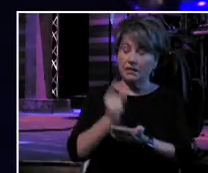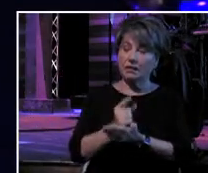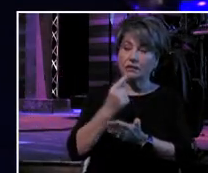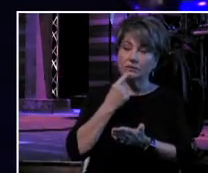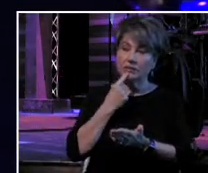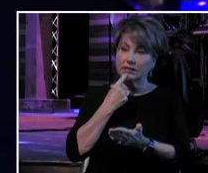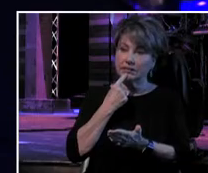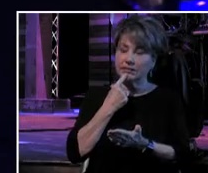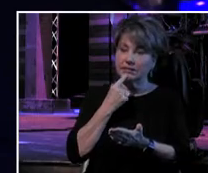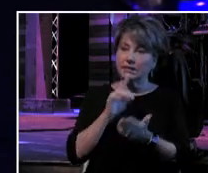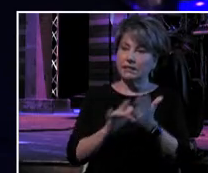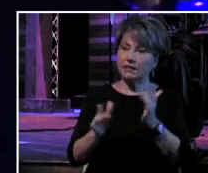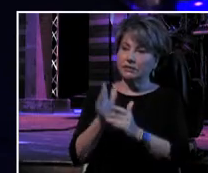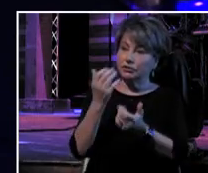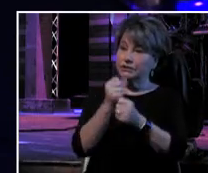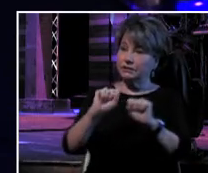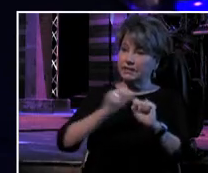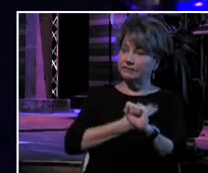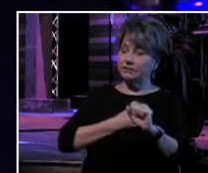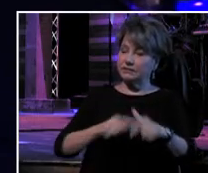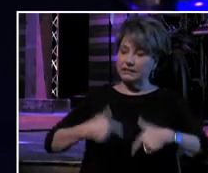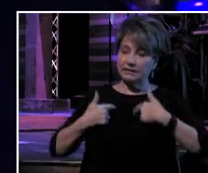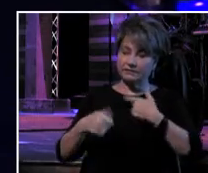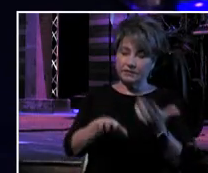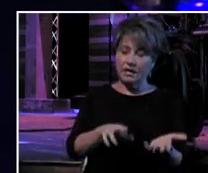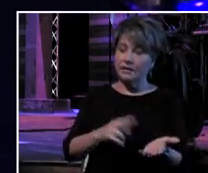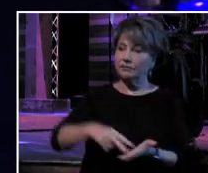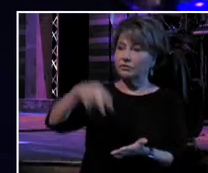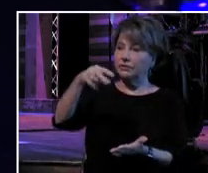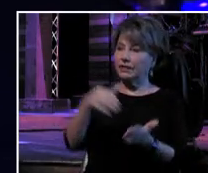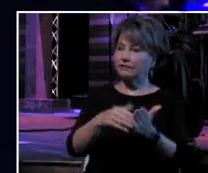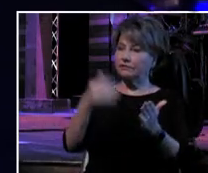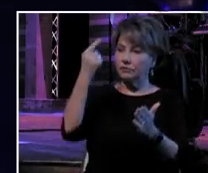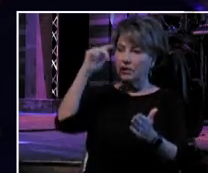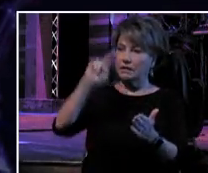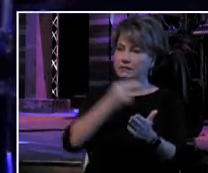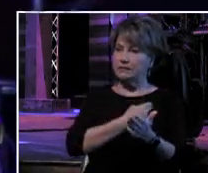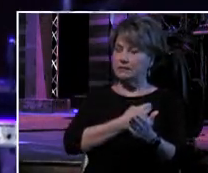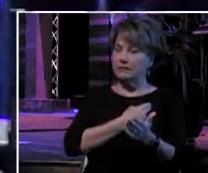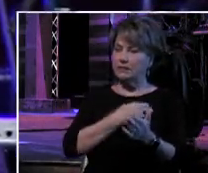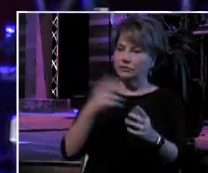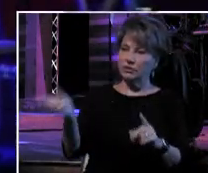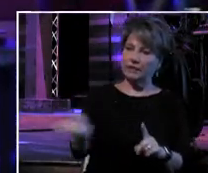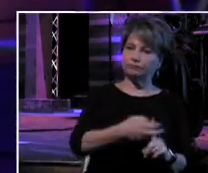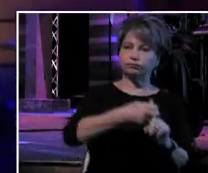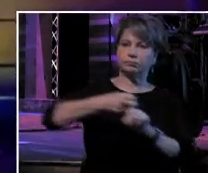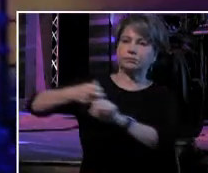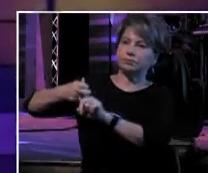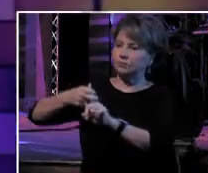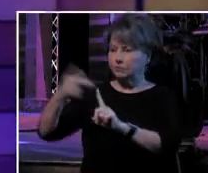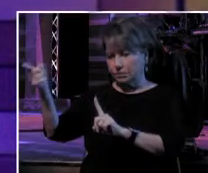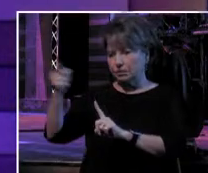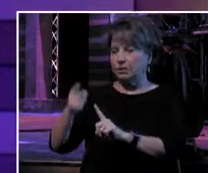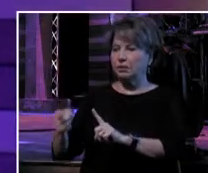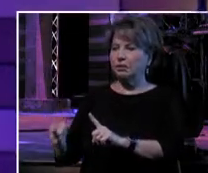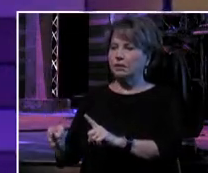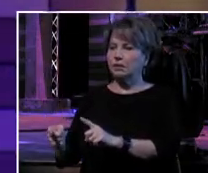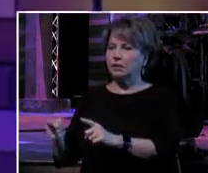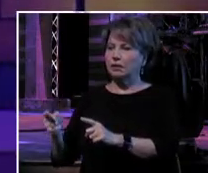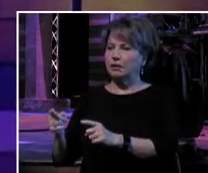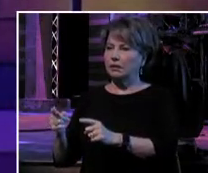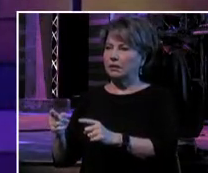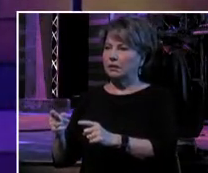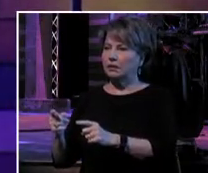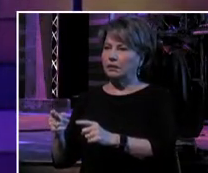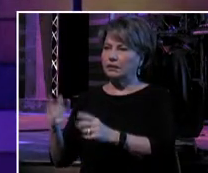He lived, he died, he rose again for us. They didn't like that. So they had him arrested. They incited a riot and he appealed. He says, I